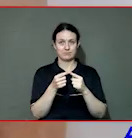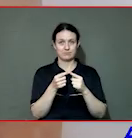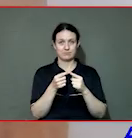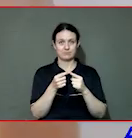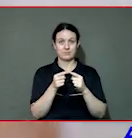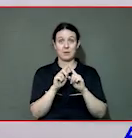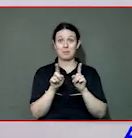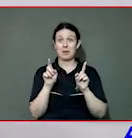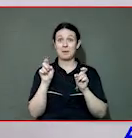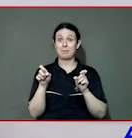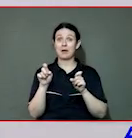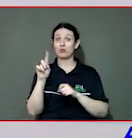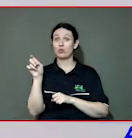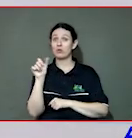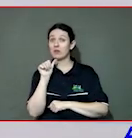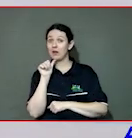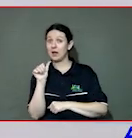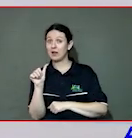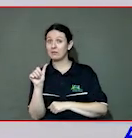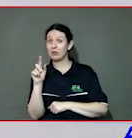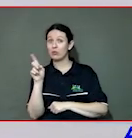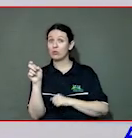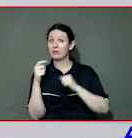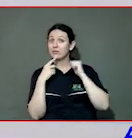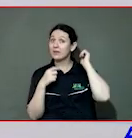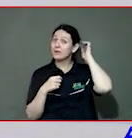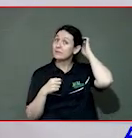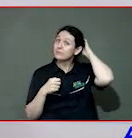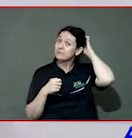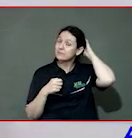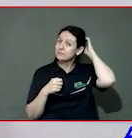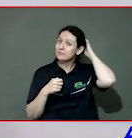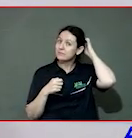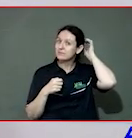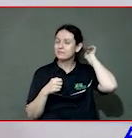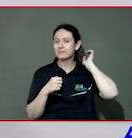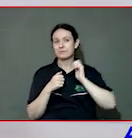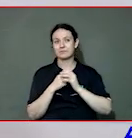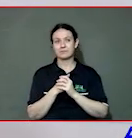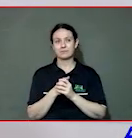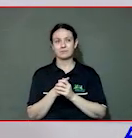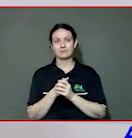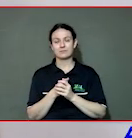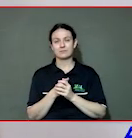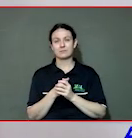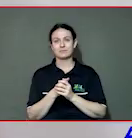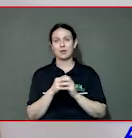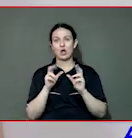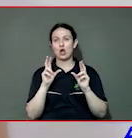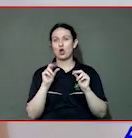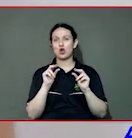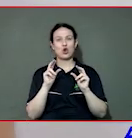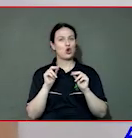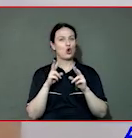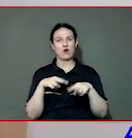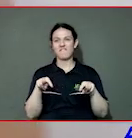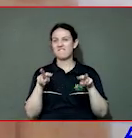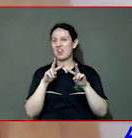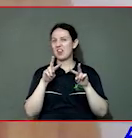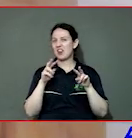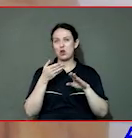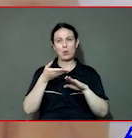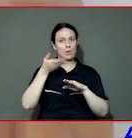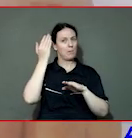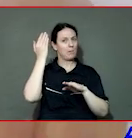But I must answer the question. So that means no value above